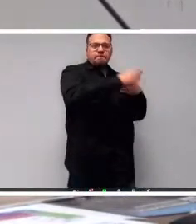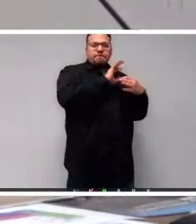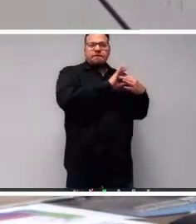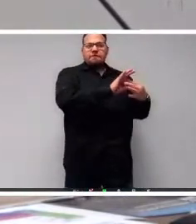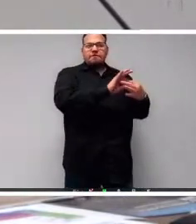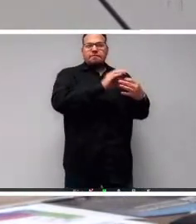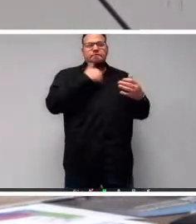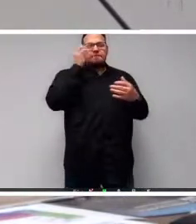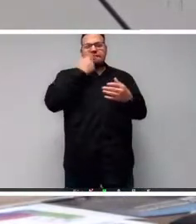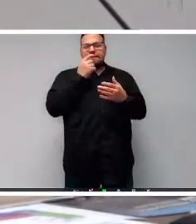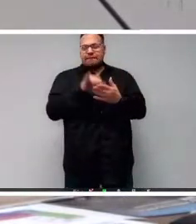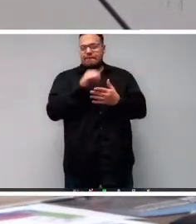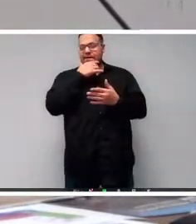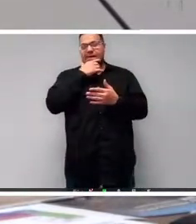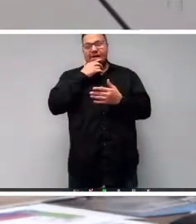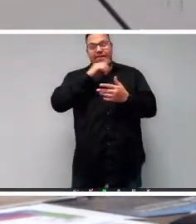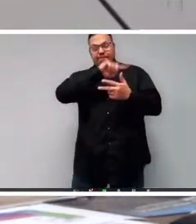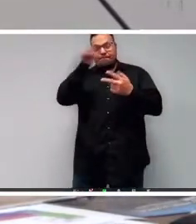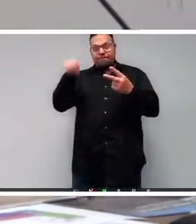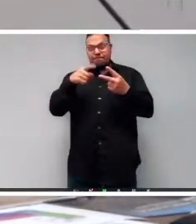that. Number two,